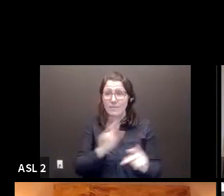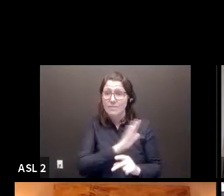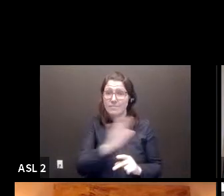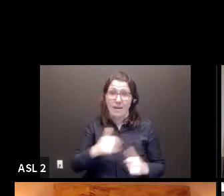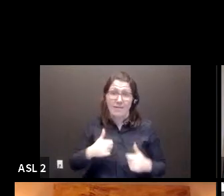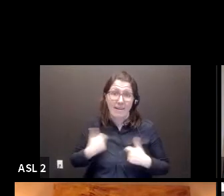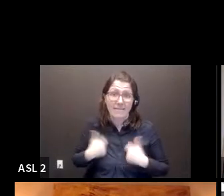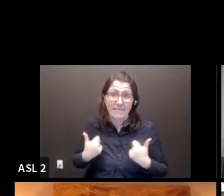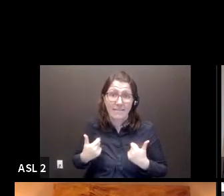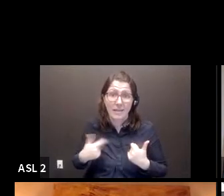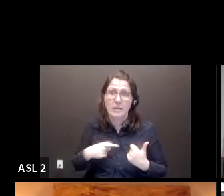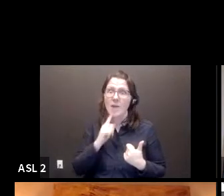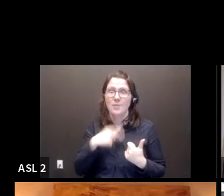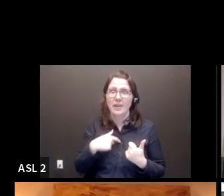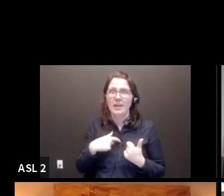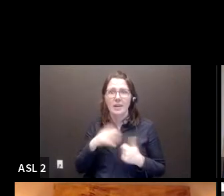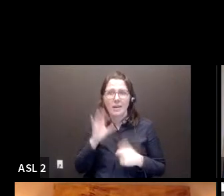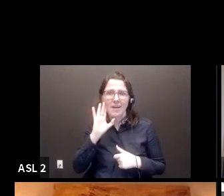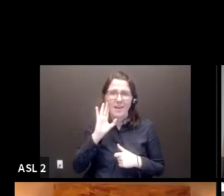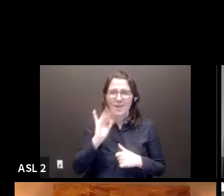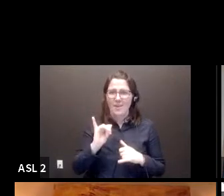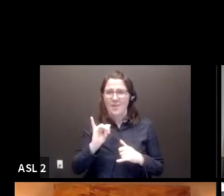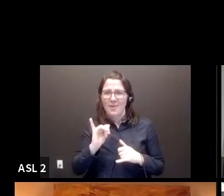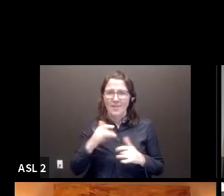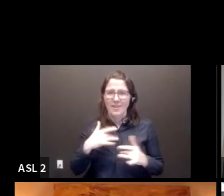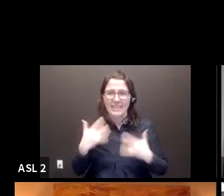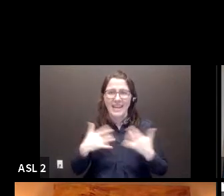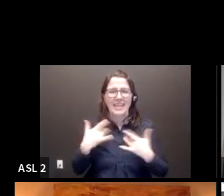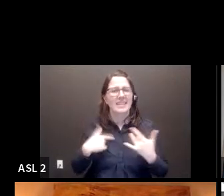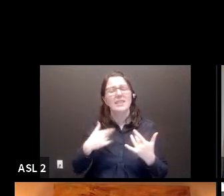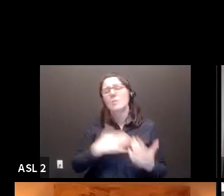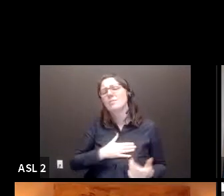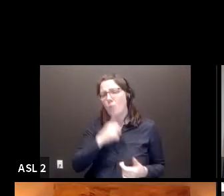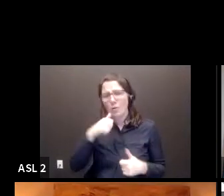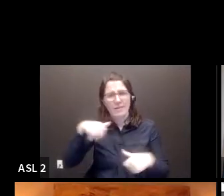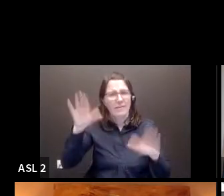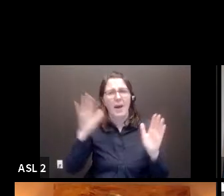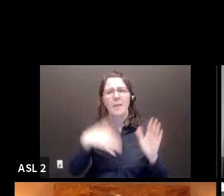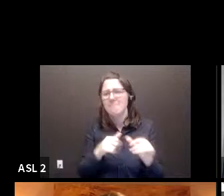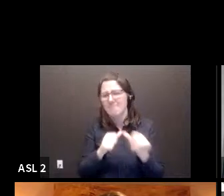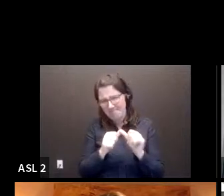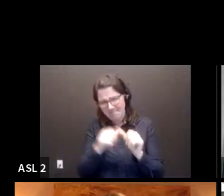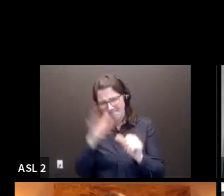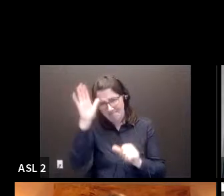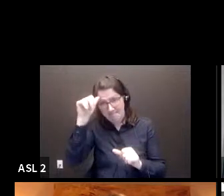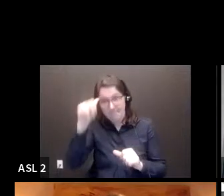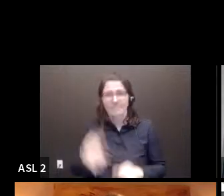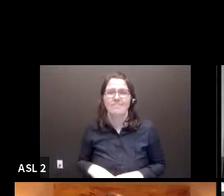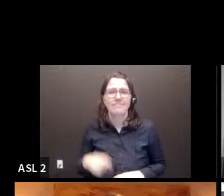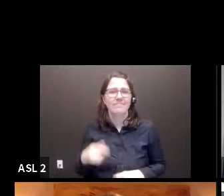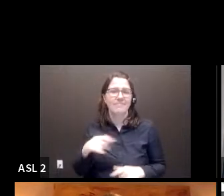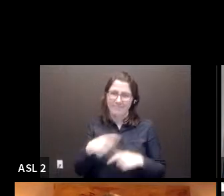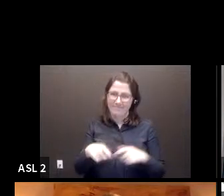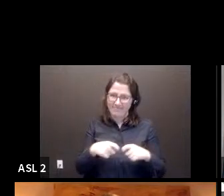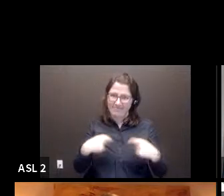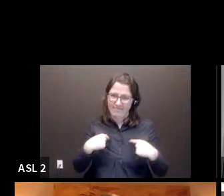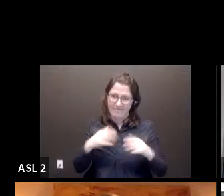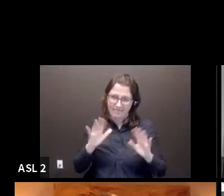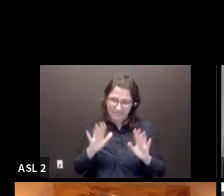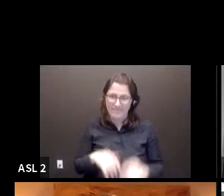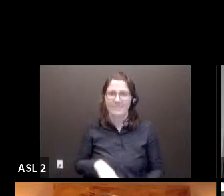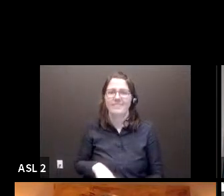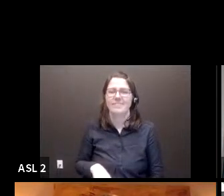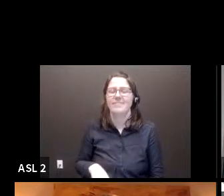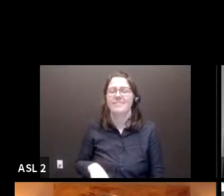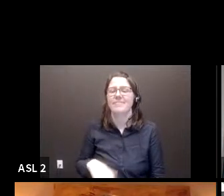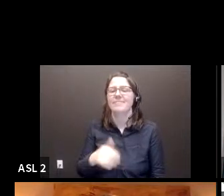excited and um i don't want you guys to give up uh i think that's it thank you thank you very much bailey and i